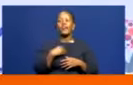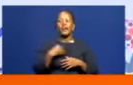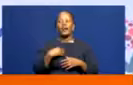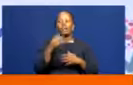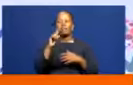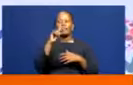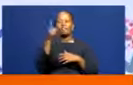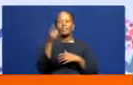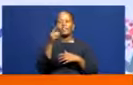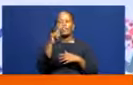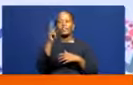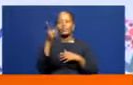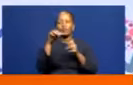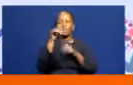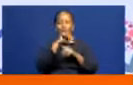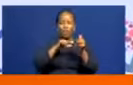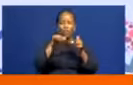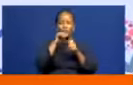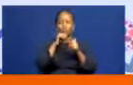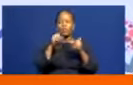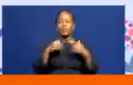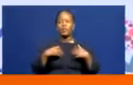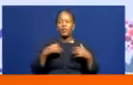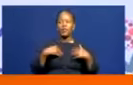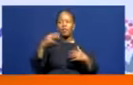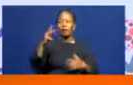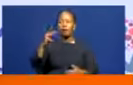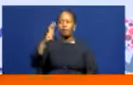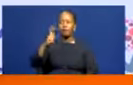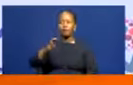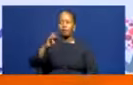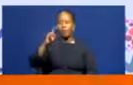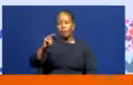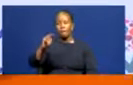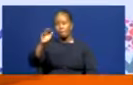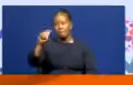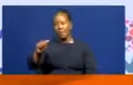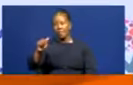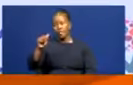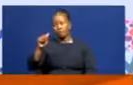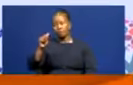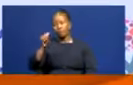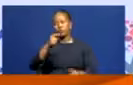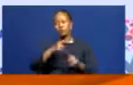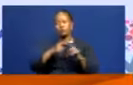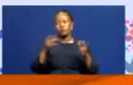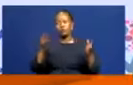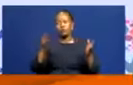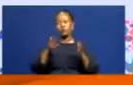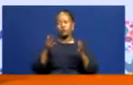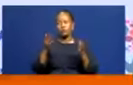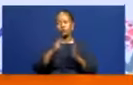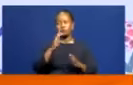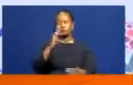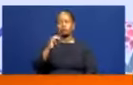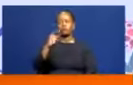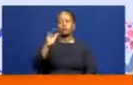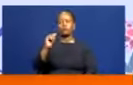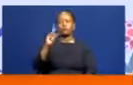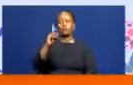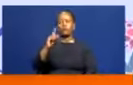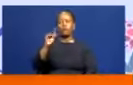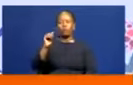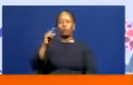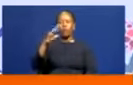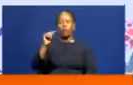runner-up, is Mena Souk from Madagascar.